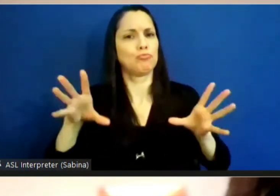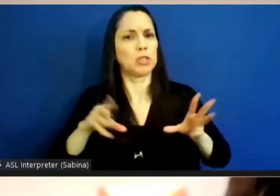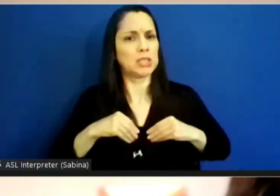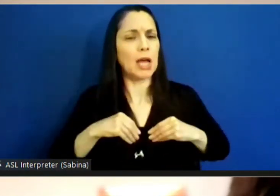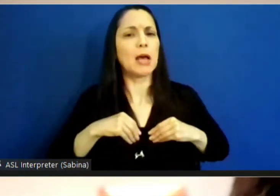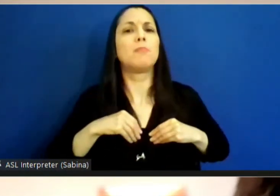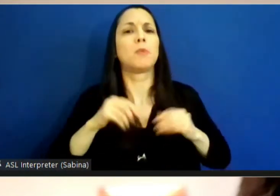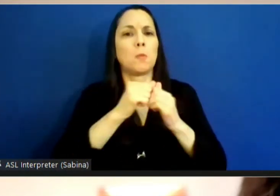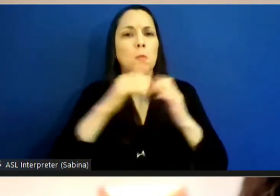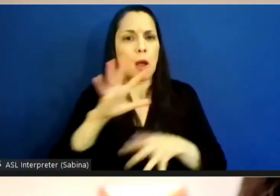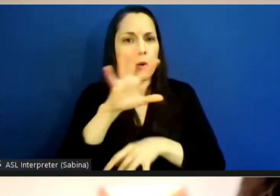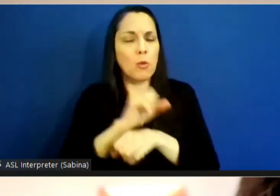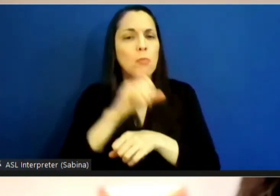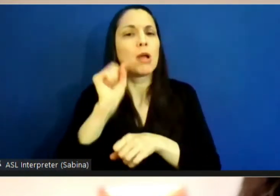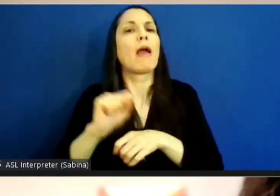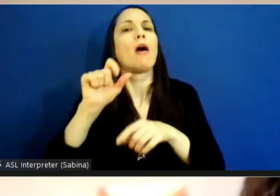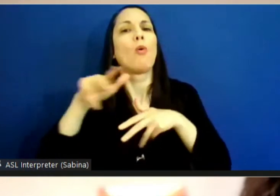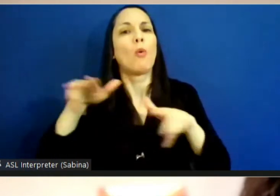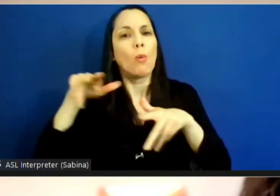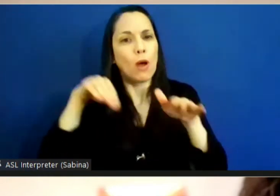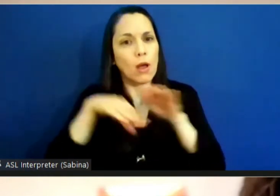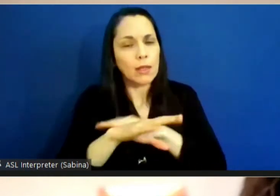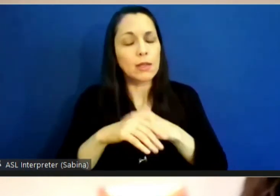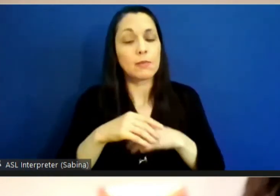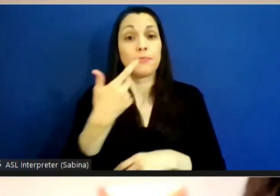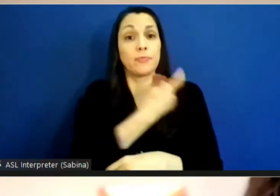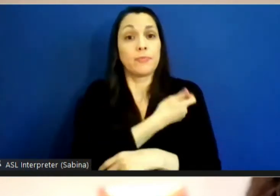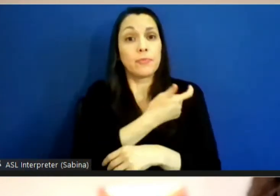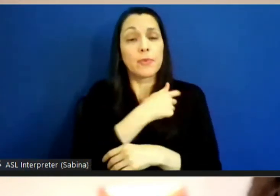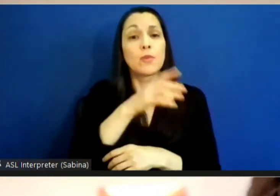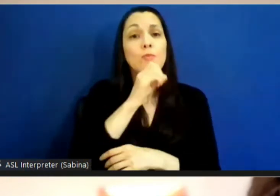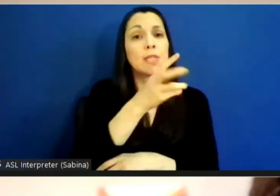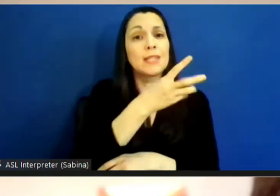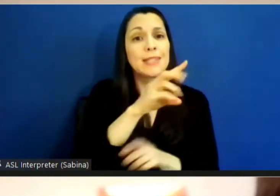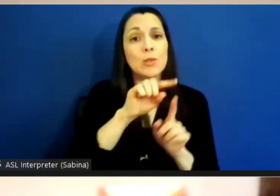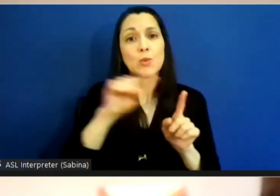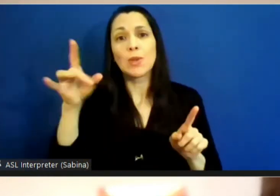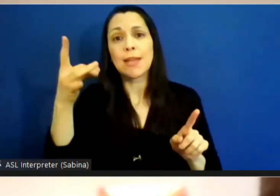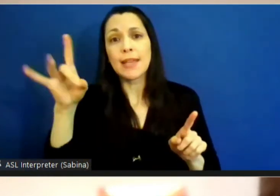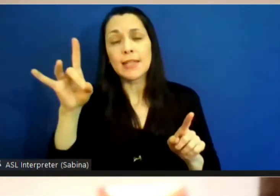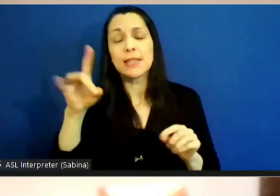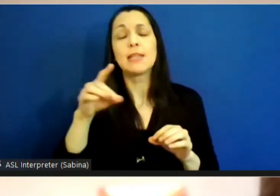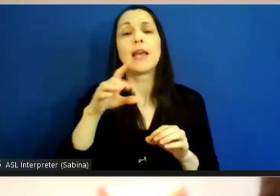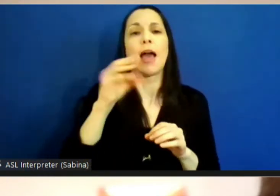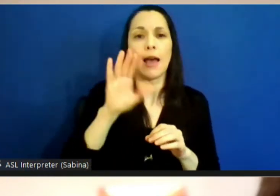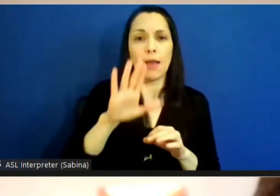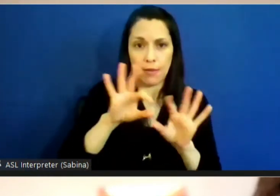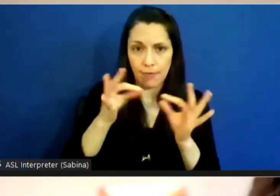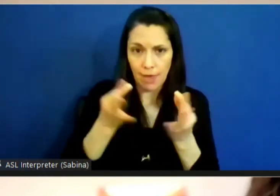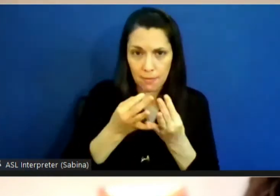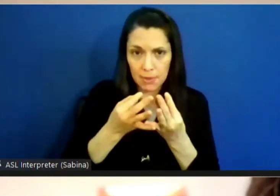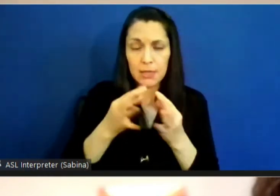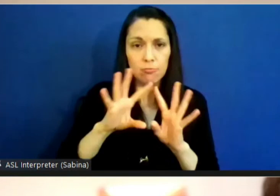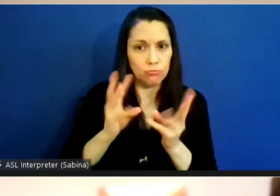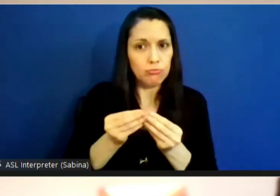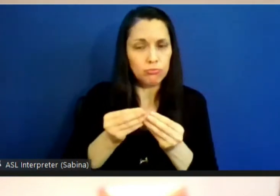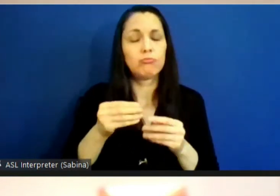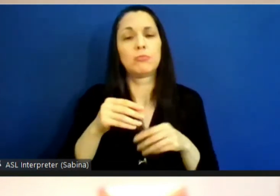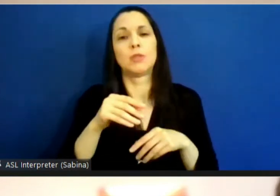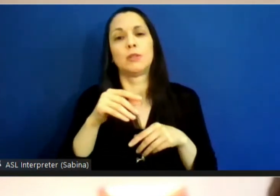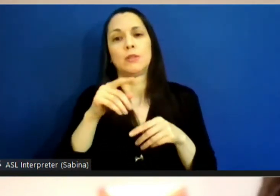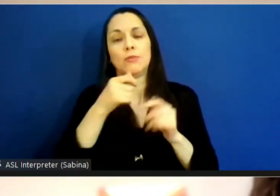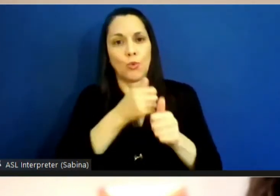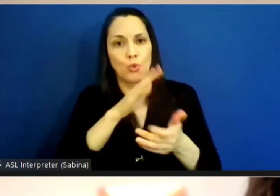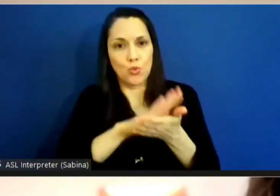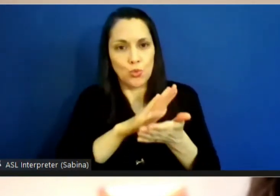We have been vaccinating the 16 to 18-year-olds and their family members, partnering with the schools. We are hoping for